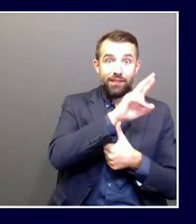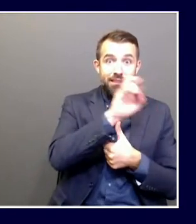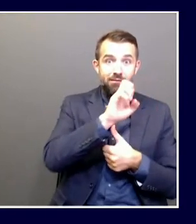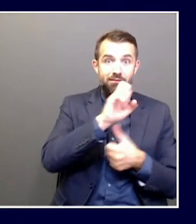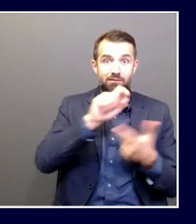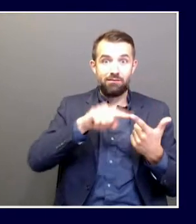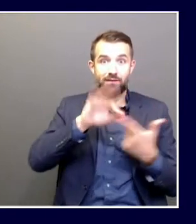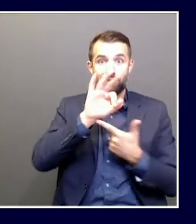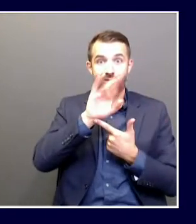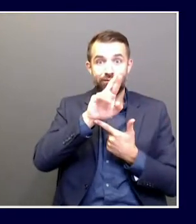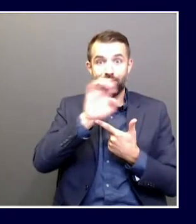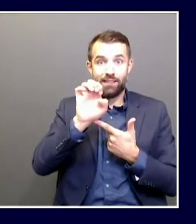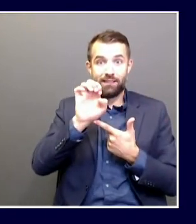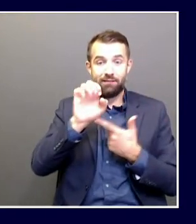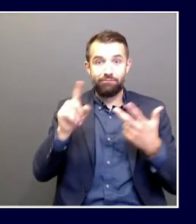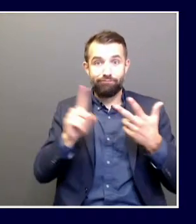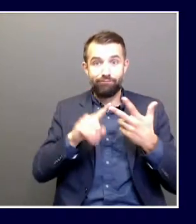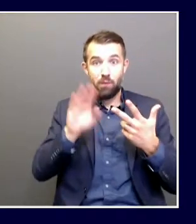charge for the COVID-19 vaccine.